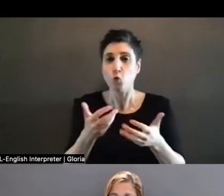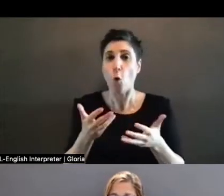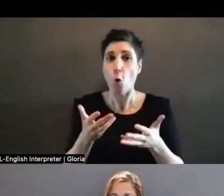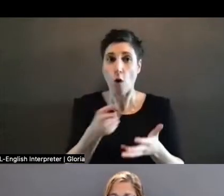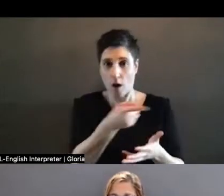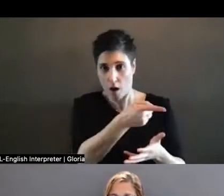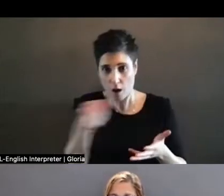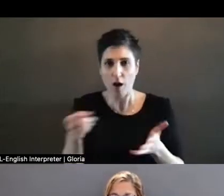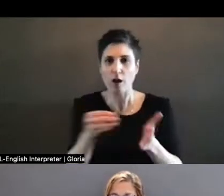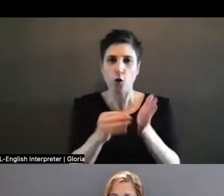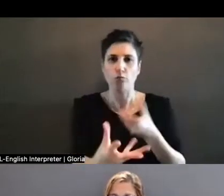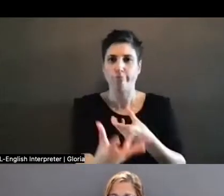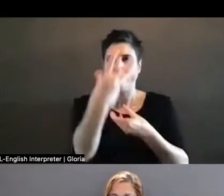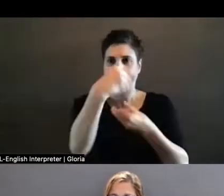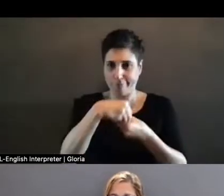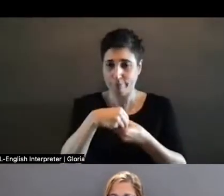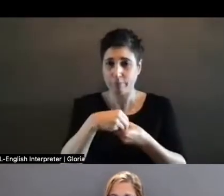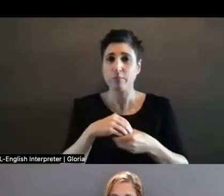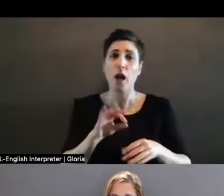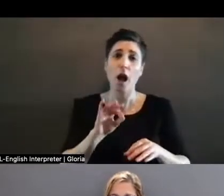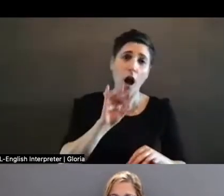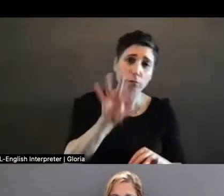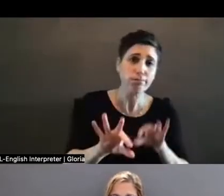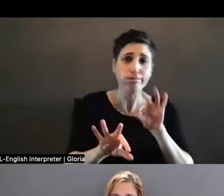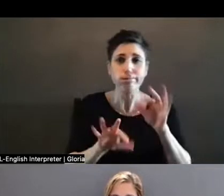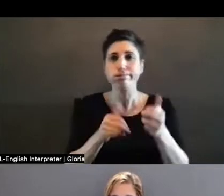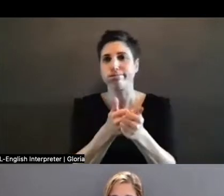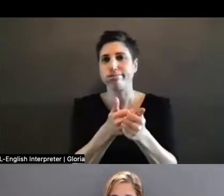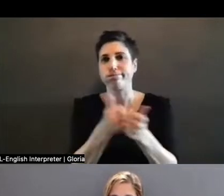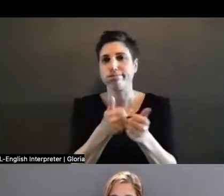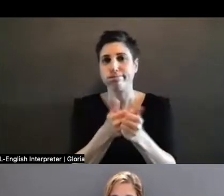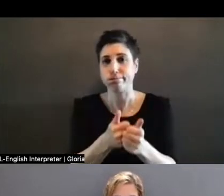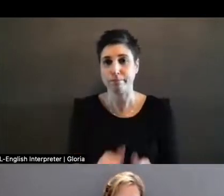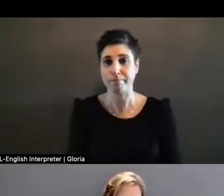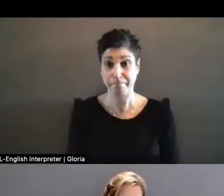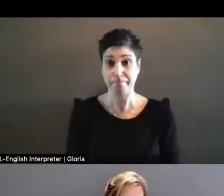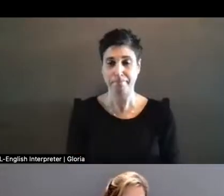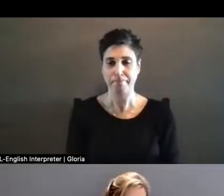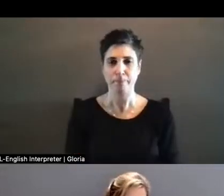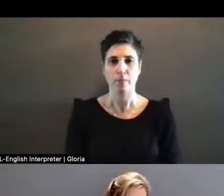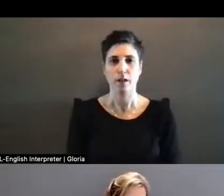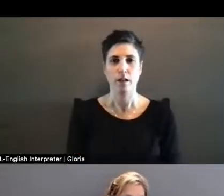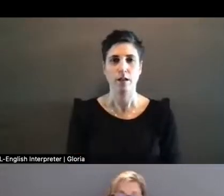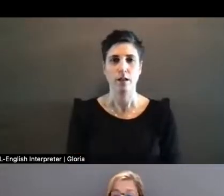we embed actual games themselves too. Can you forward the slide for me, Tracy?